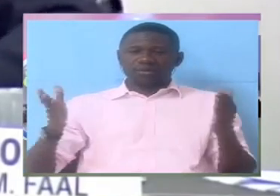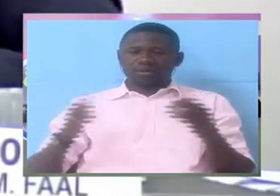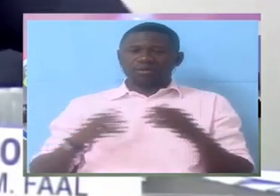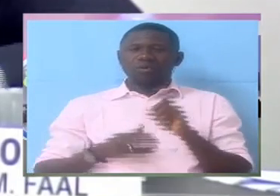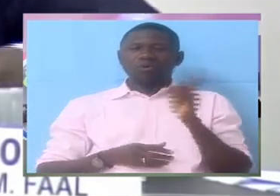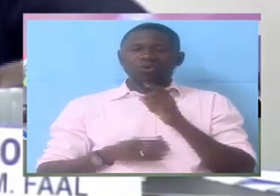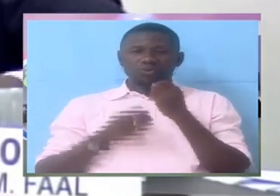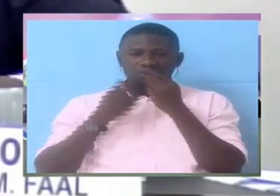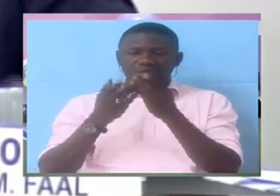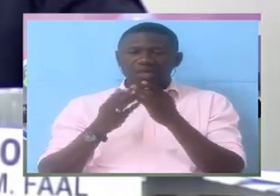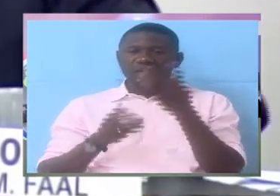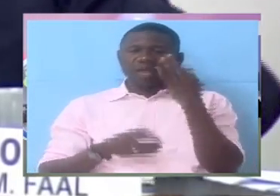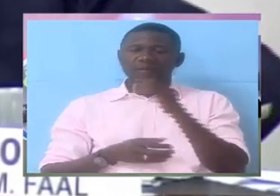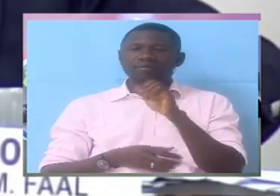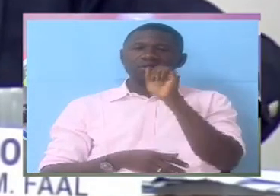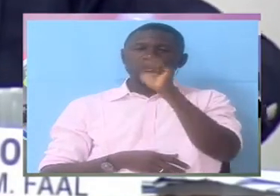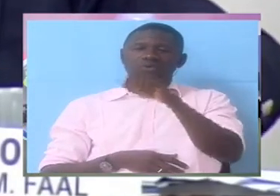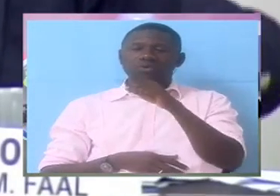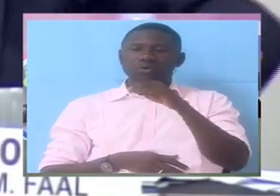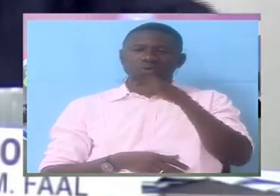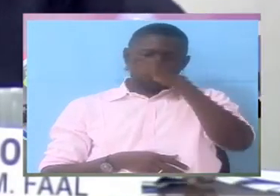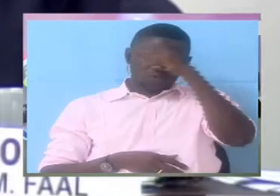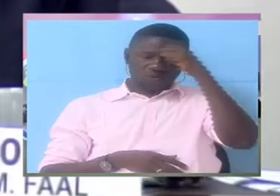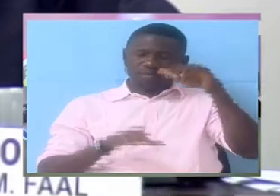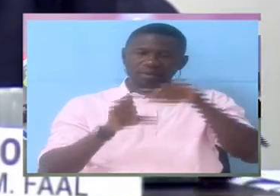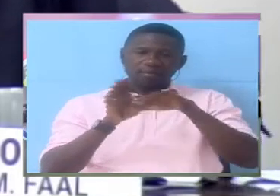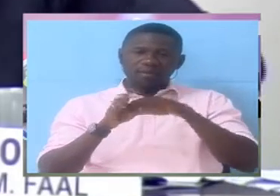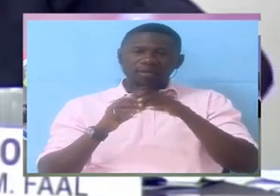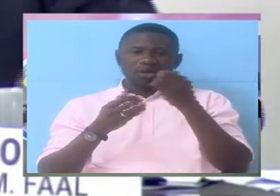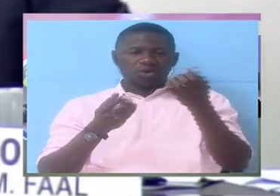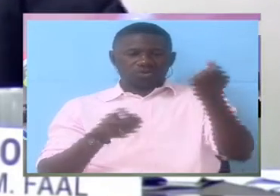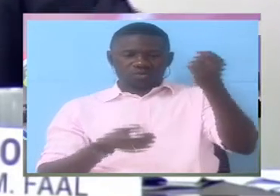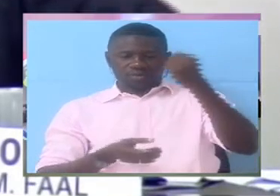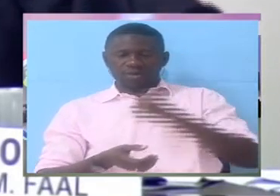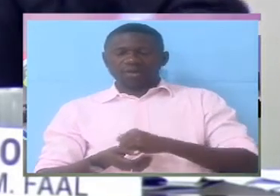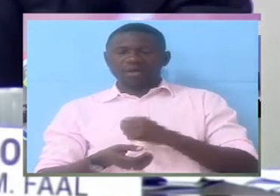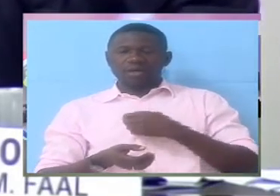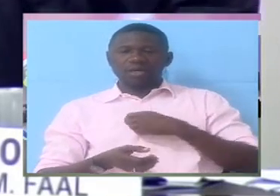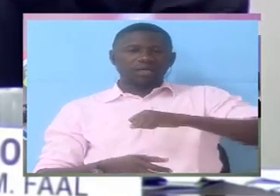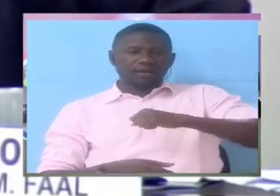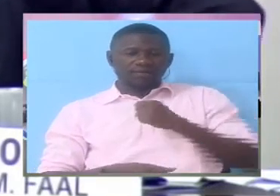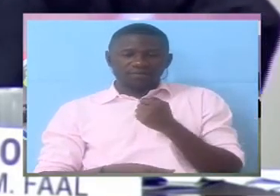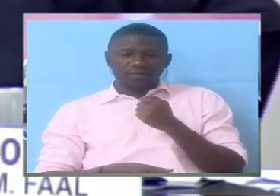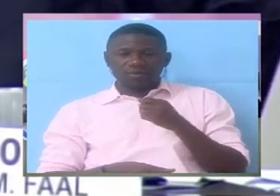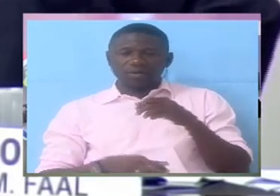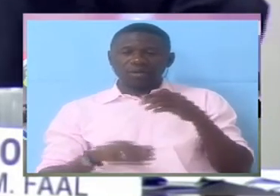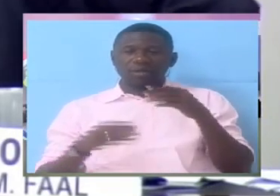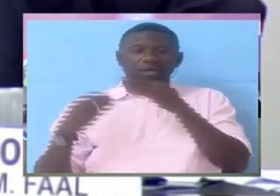you say if your colleagues come here and deny responsibility for this torture?